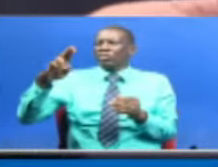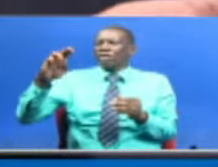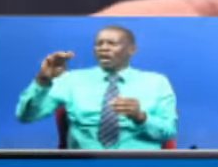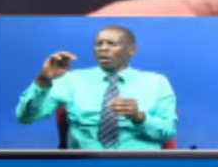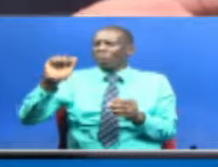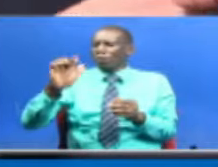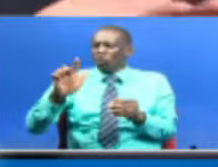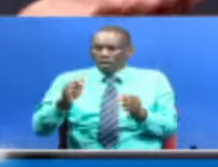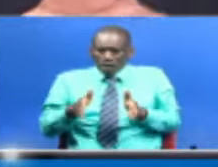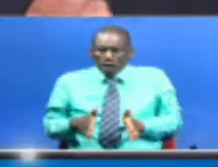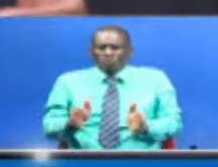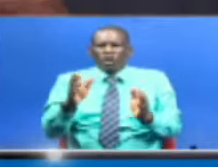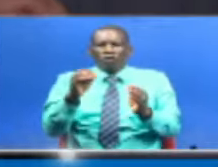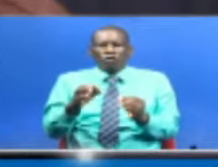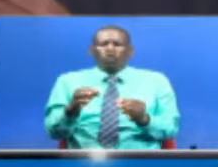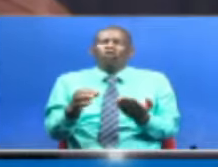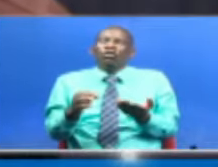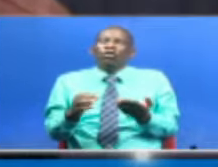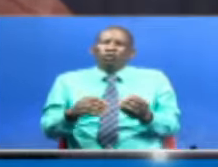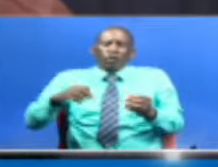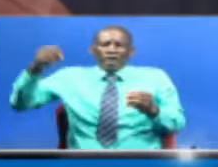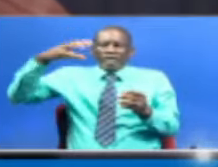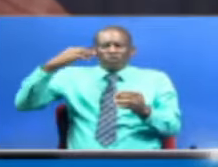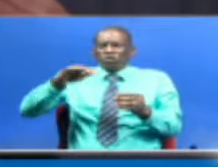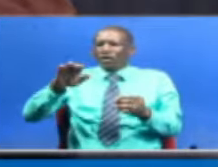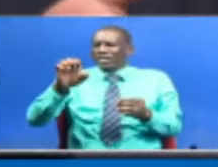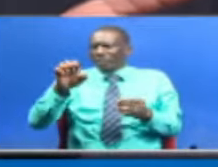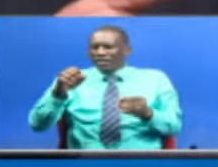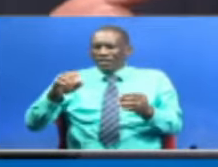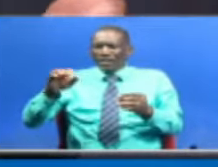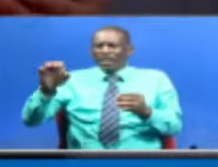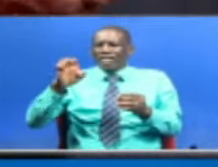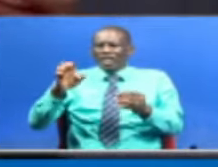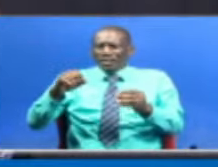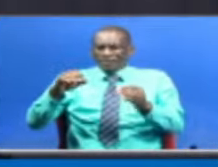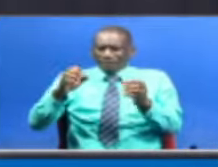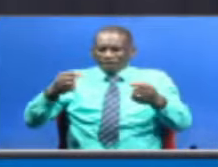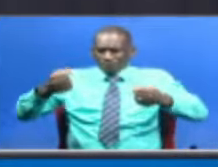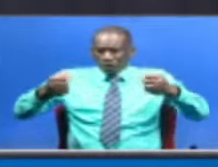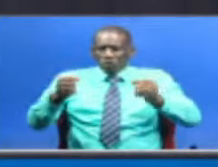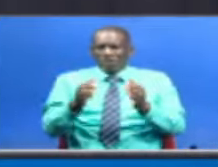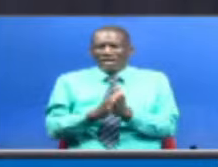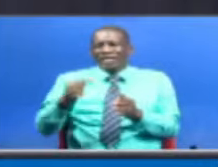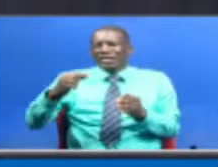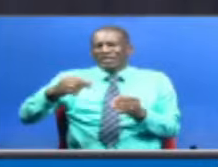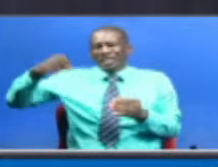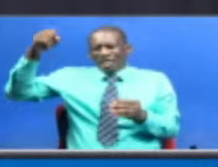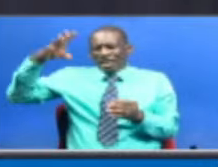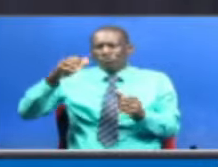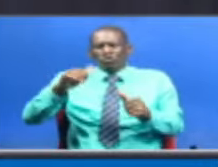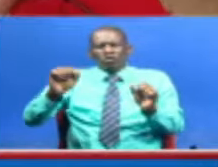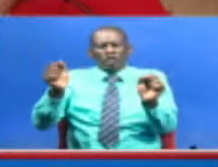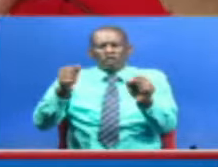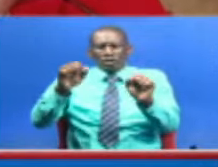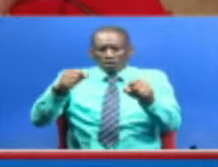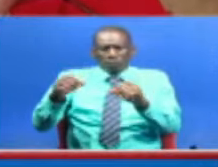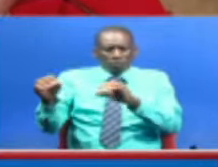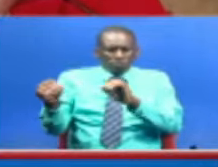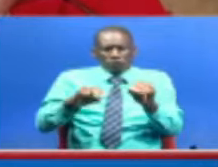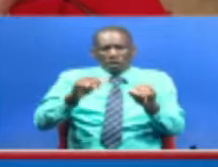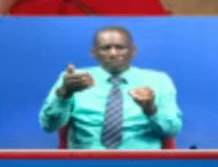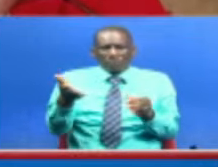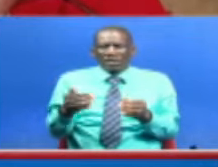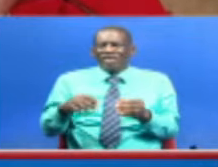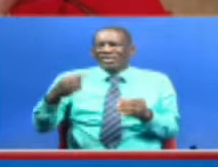for EV, but more importantly, as green hydrogen that we can also export to other markets. Let me ask you, this green hydrogen, when